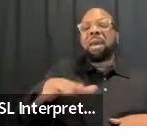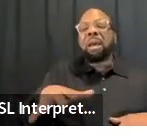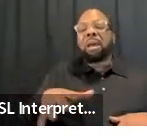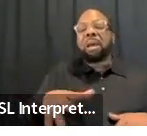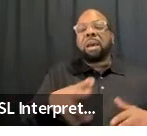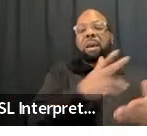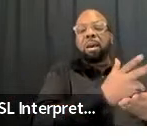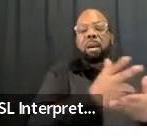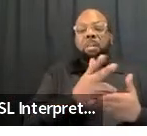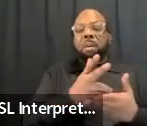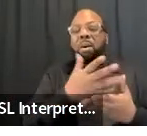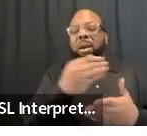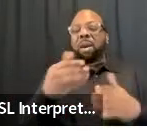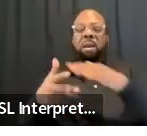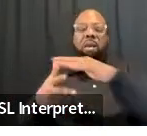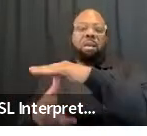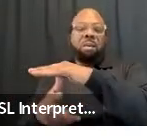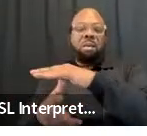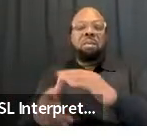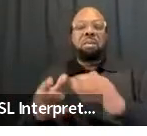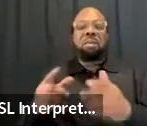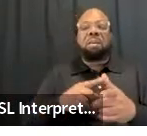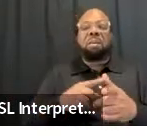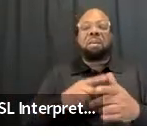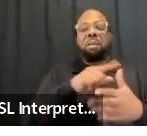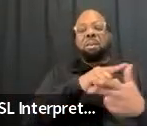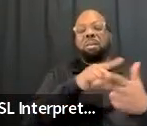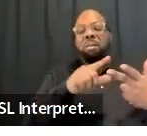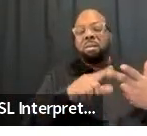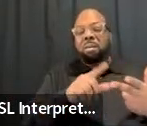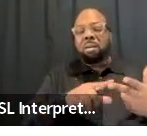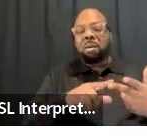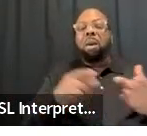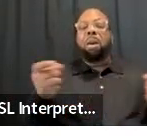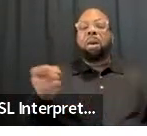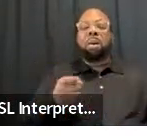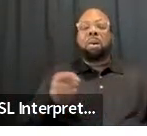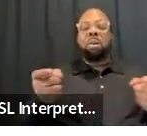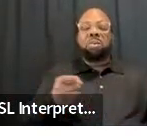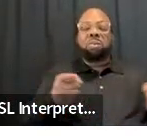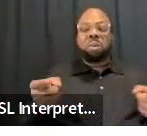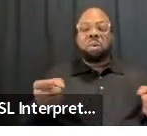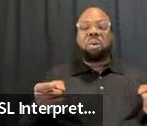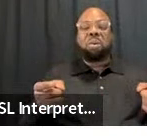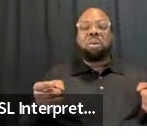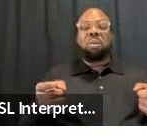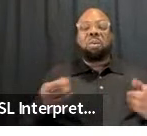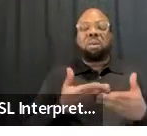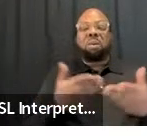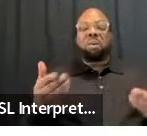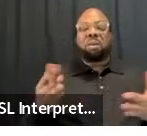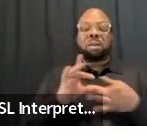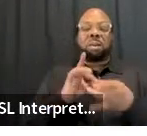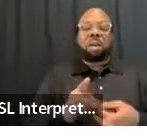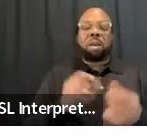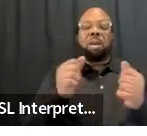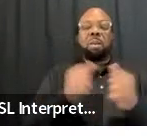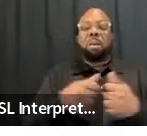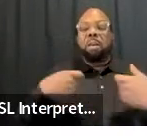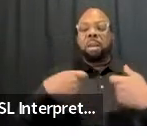Together, these three agencies and their regulations govern the set of considerations around electric vehicle charging in the